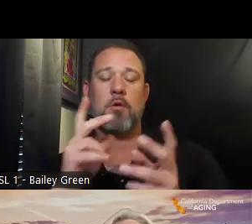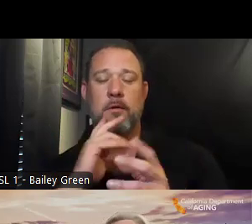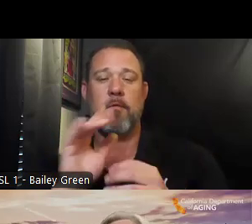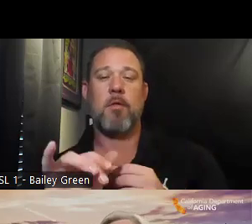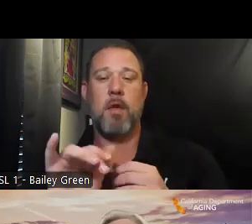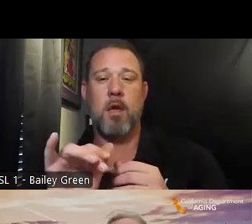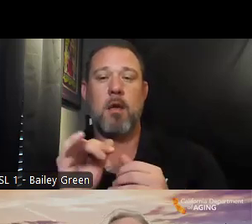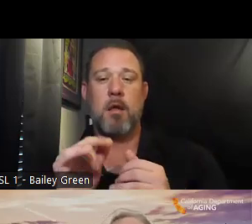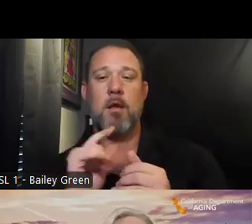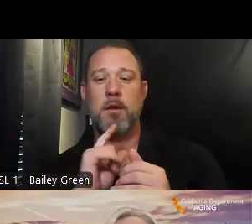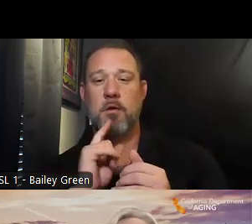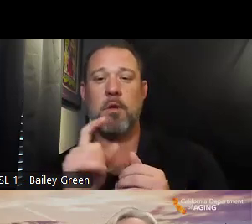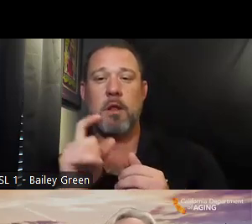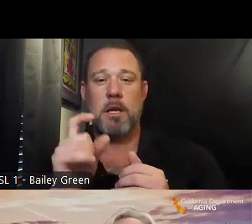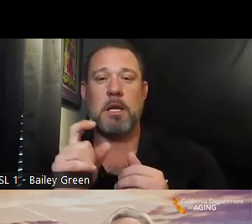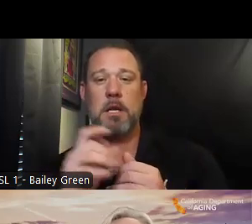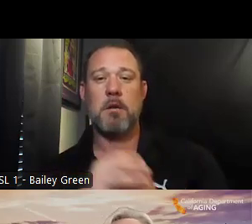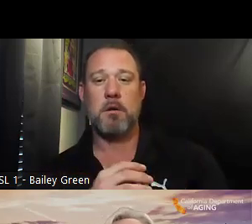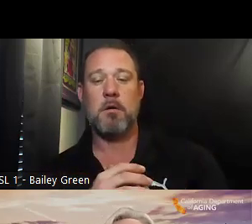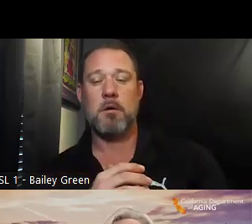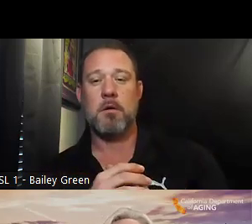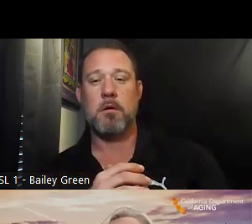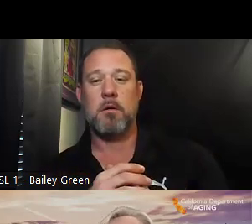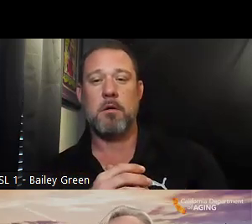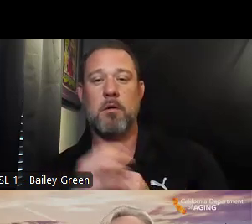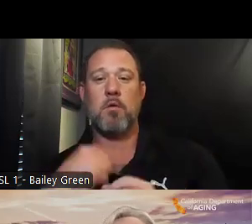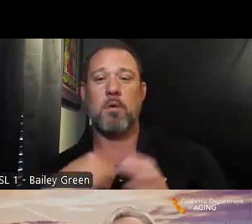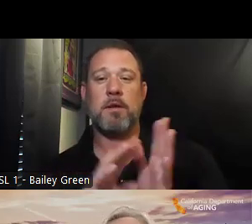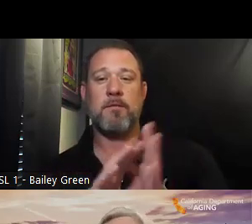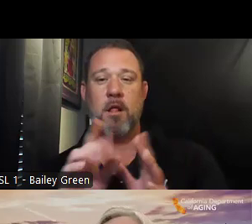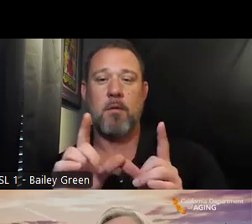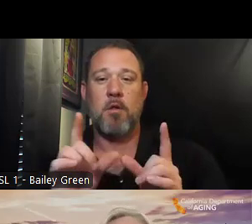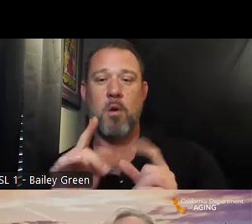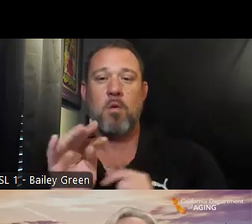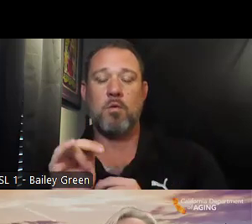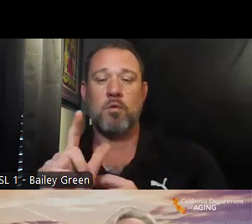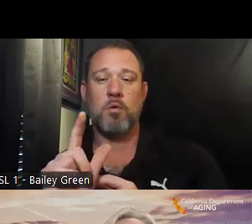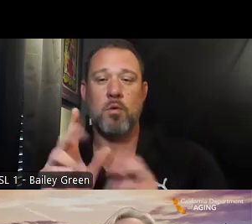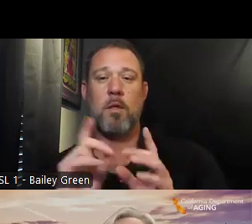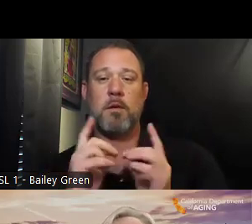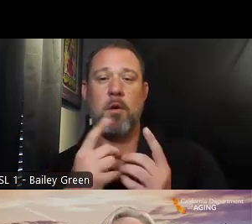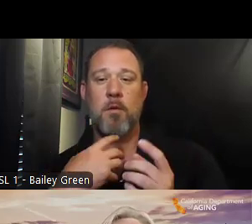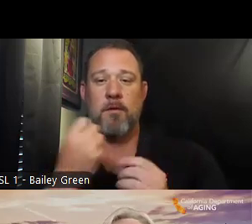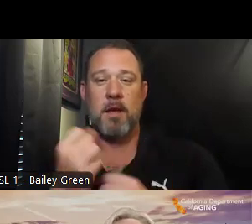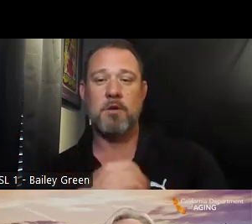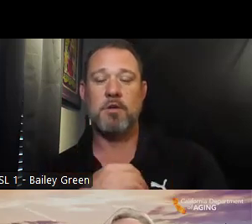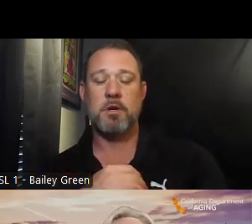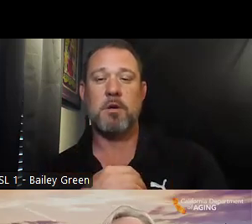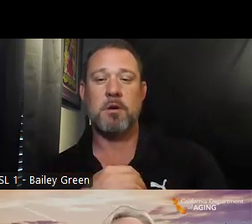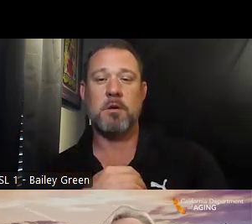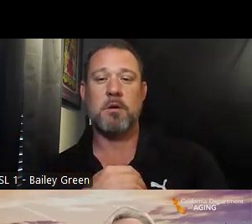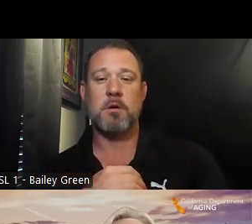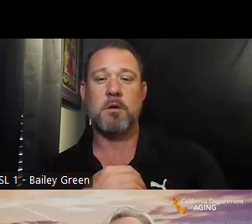And I would say really a need. We developed a local toolkit at the Department of Aging to